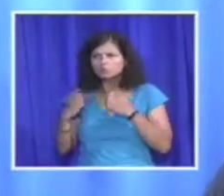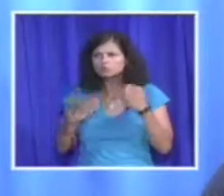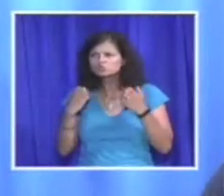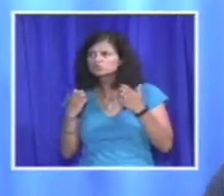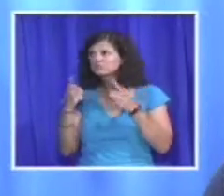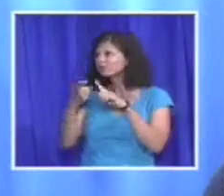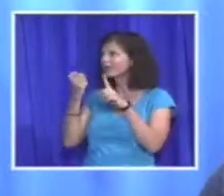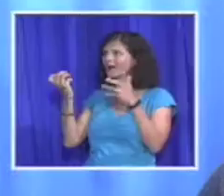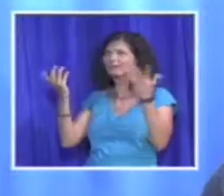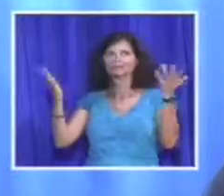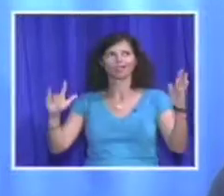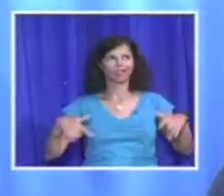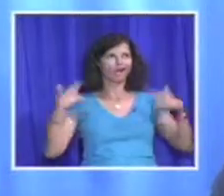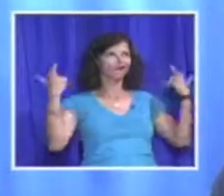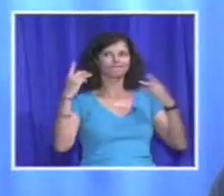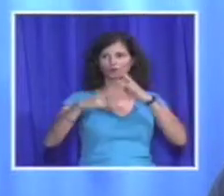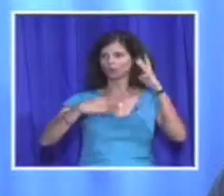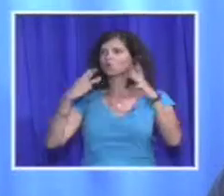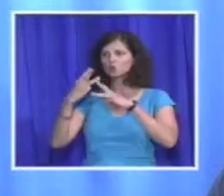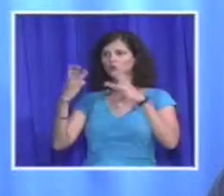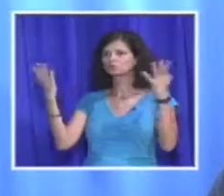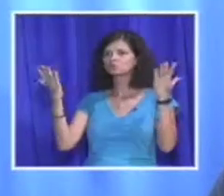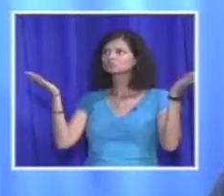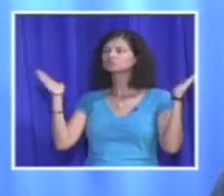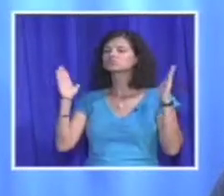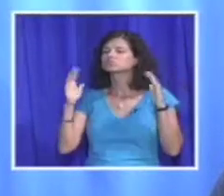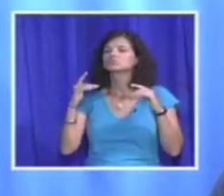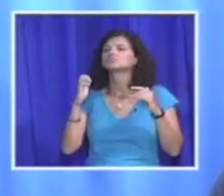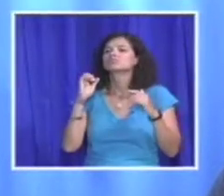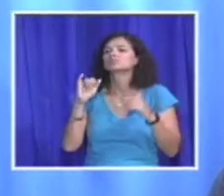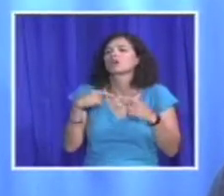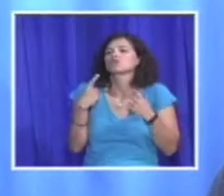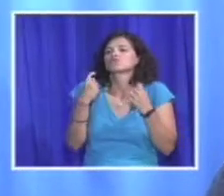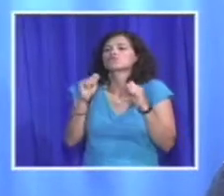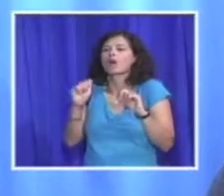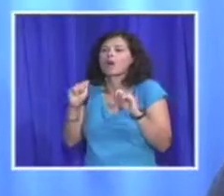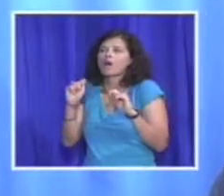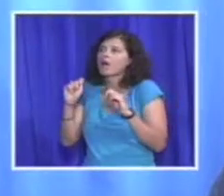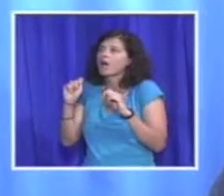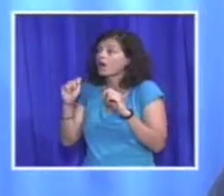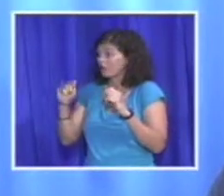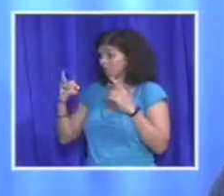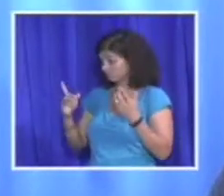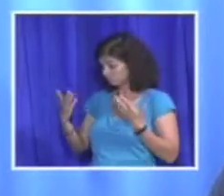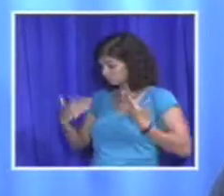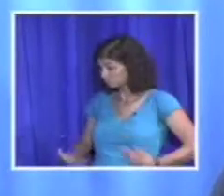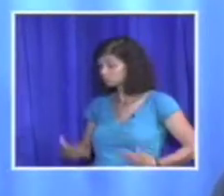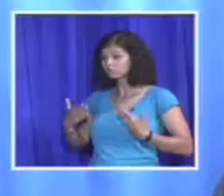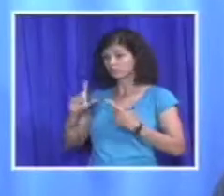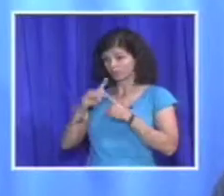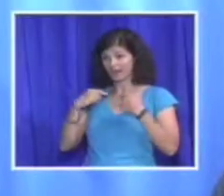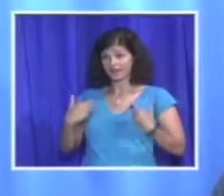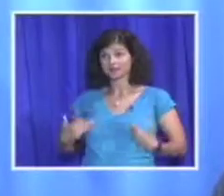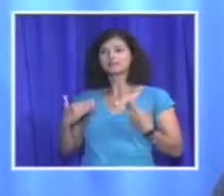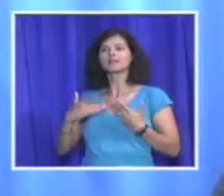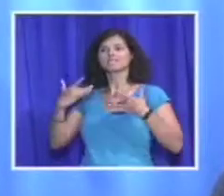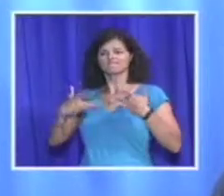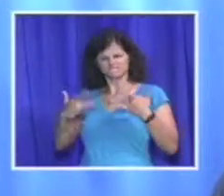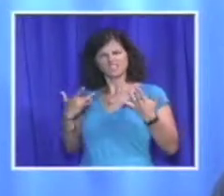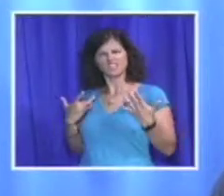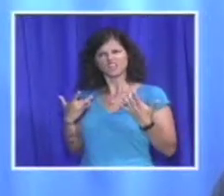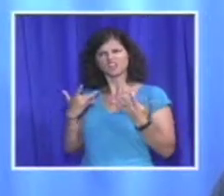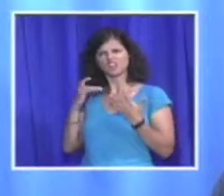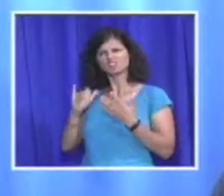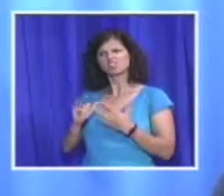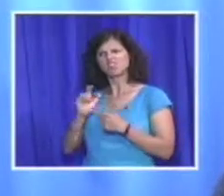get from life and the world around me. So, I try to always just be where I'm at and be able to feel a certain way at all times about